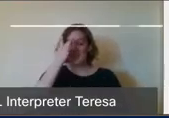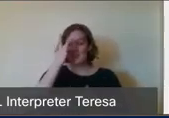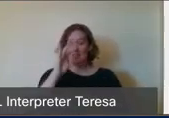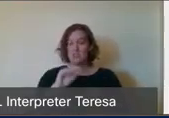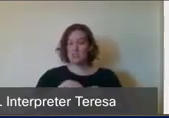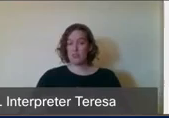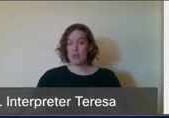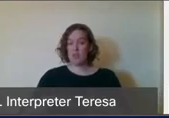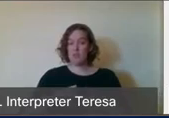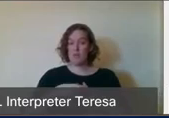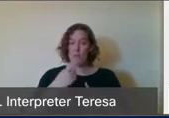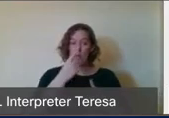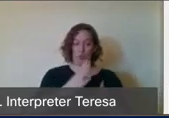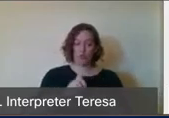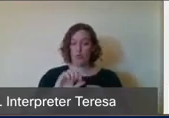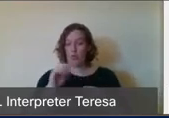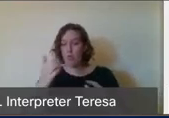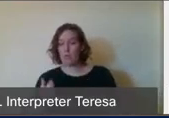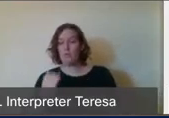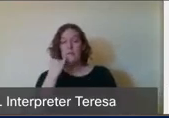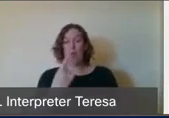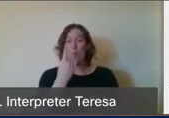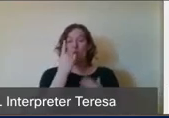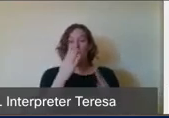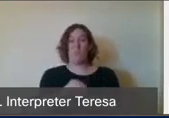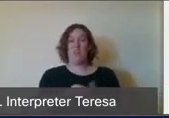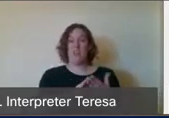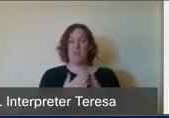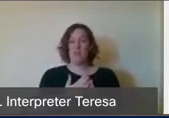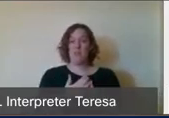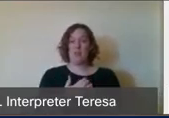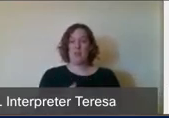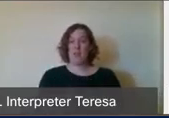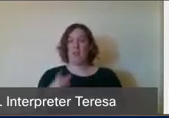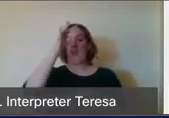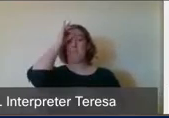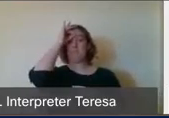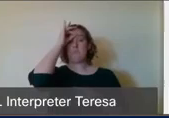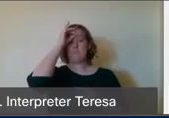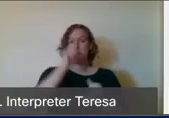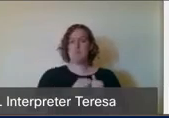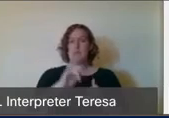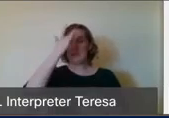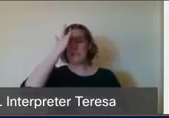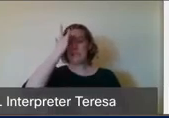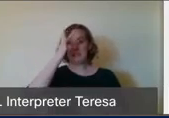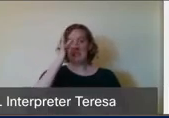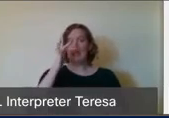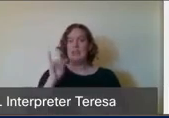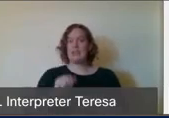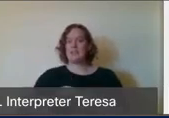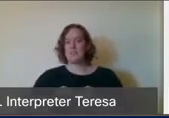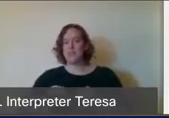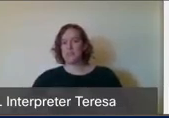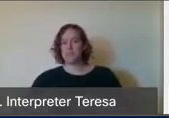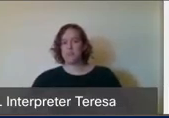person. So if one person in a community gets an infectious disease, that person can spread it to others who are